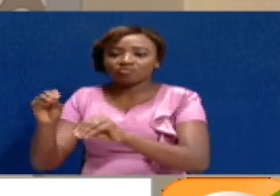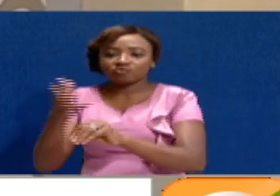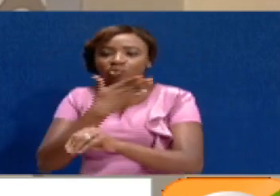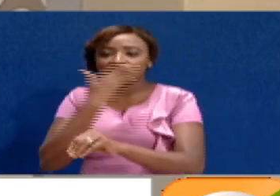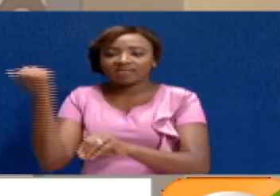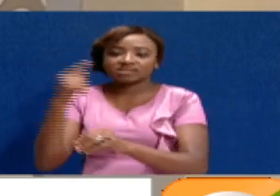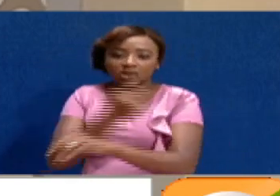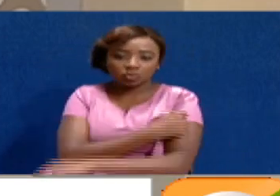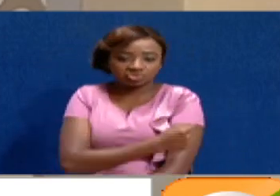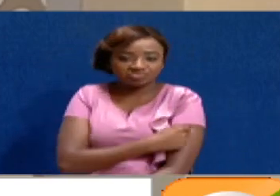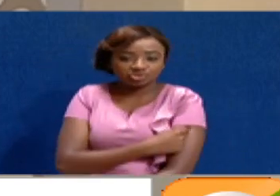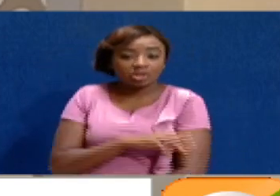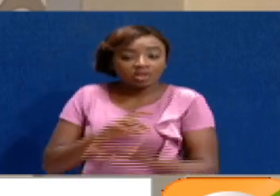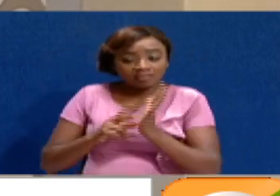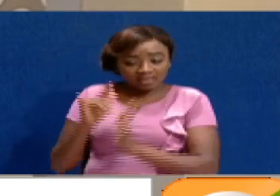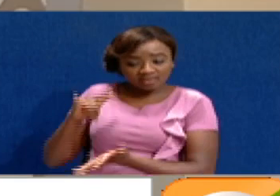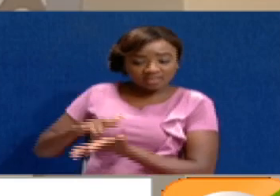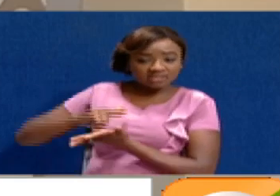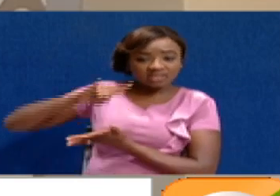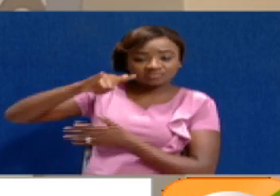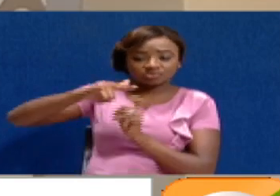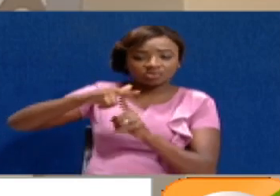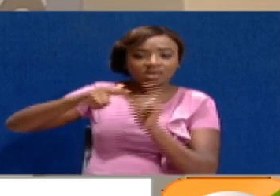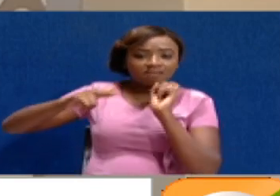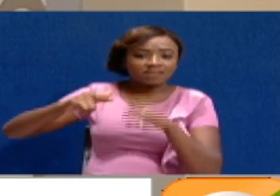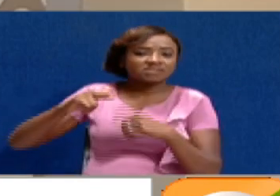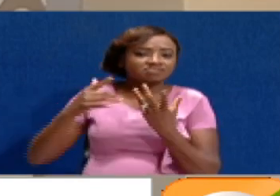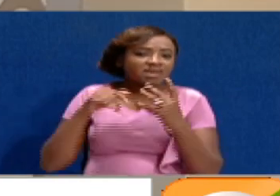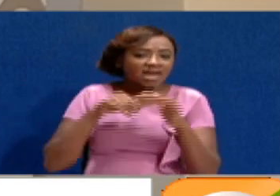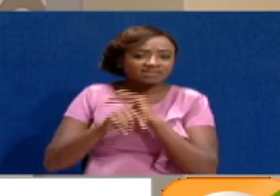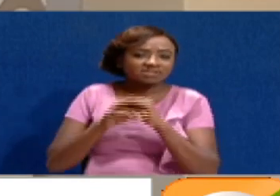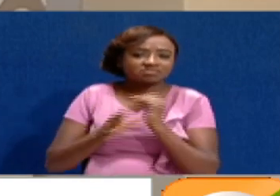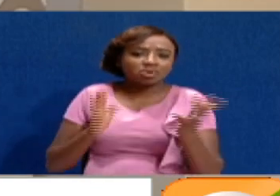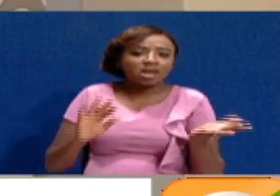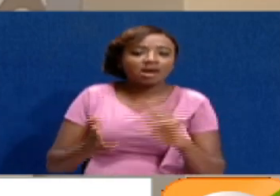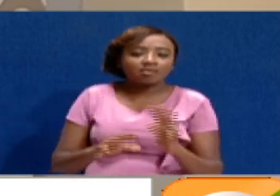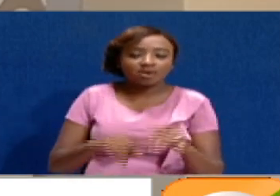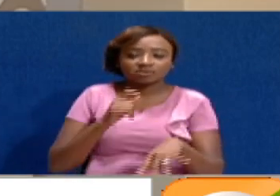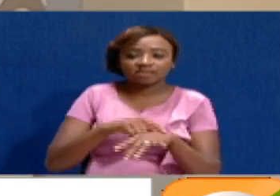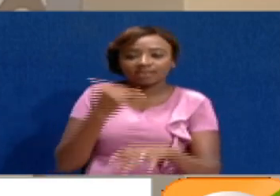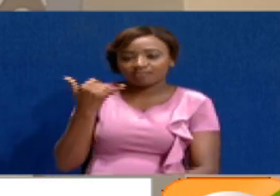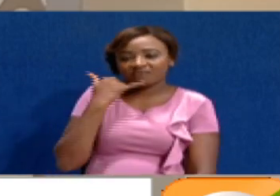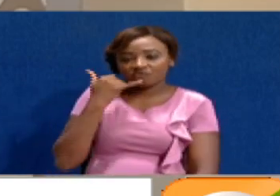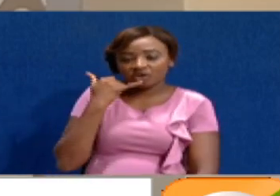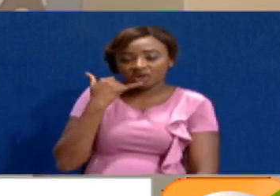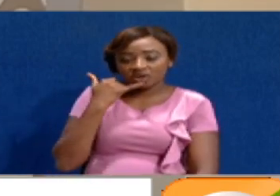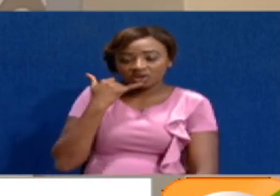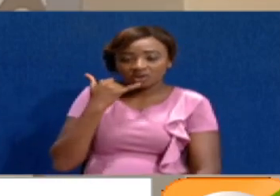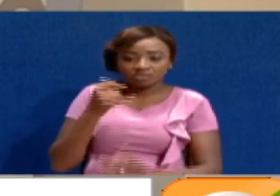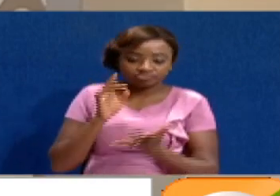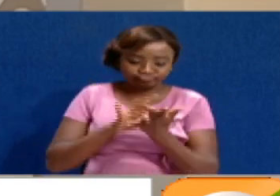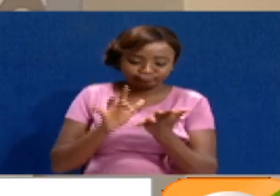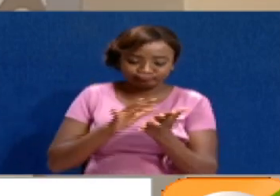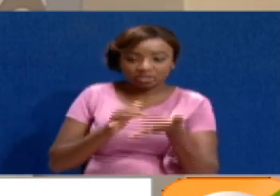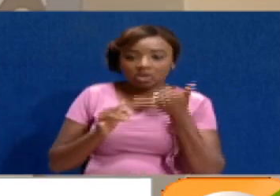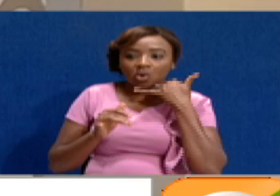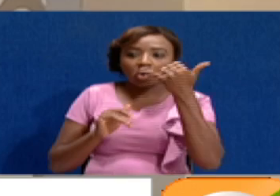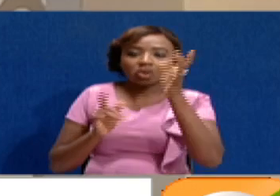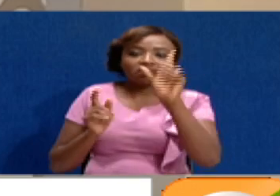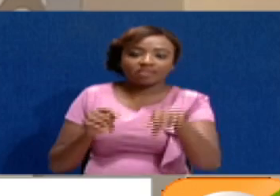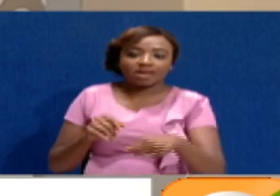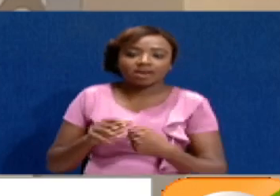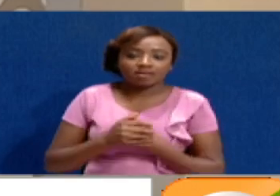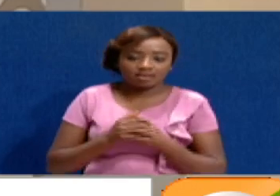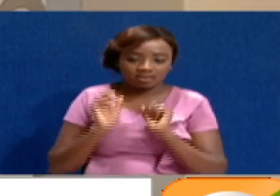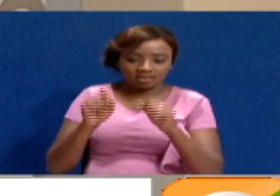him, should be accessible through a simple hotline. But that was not the only interesting thing to happen in the